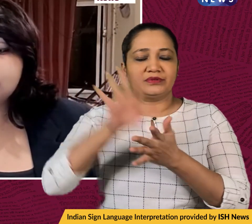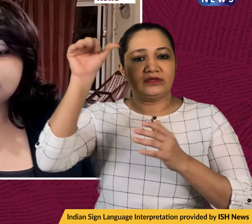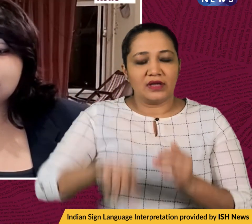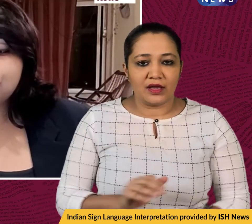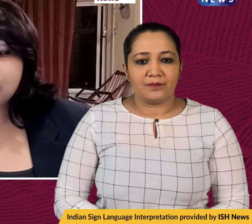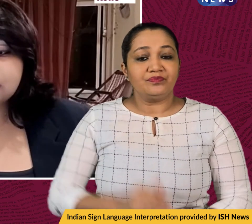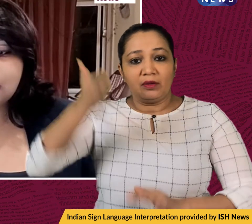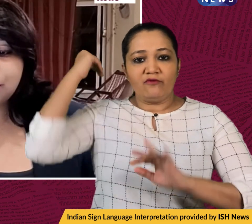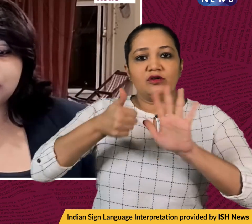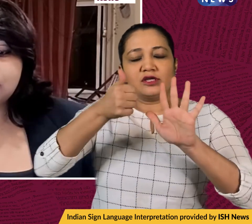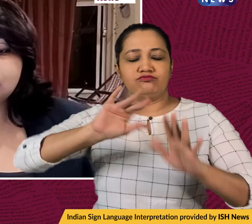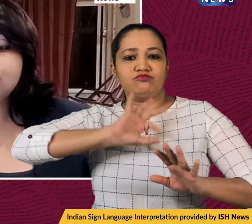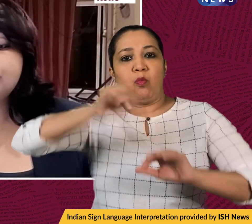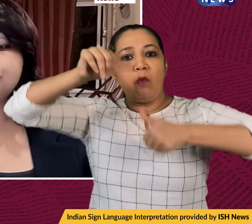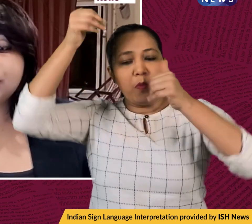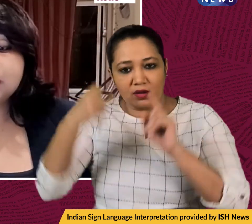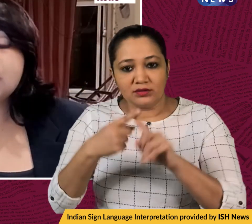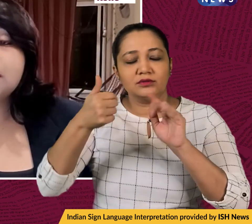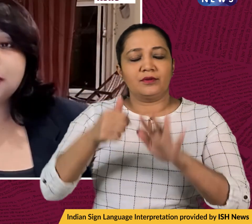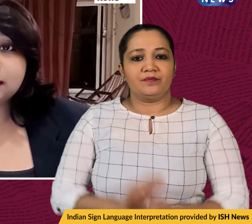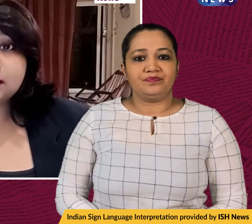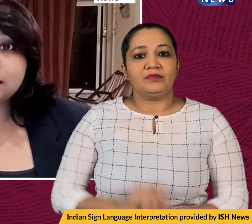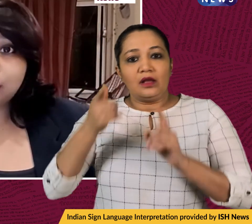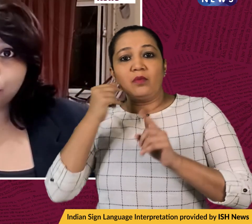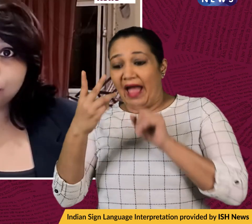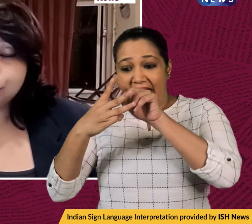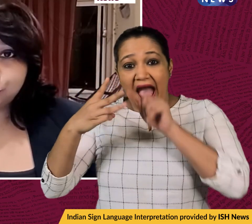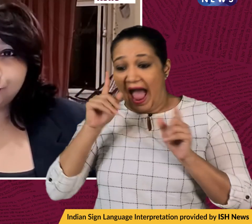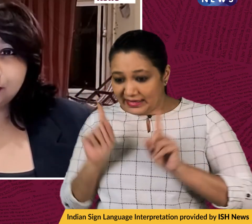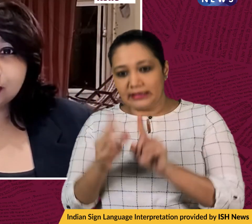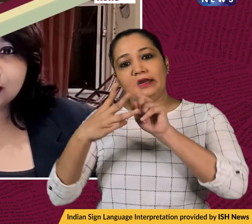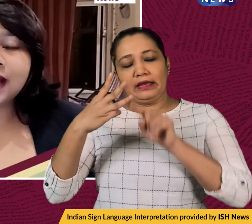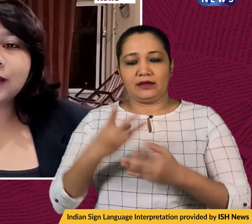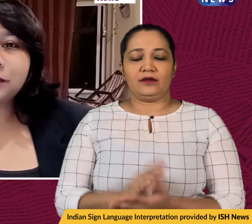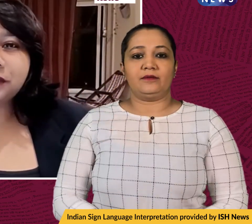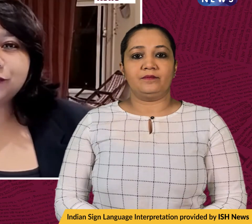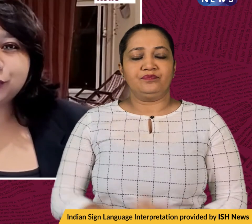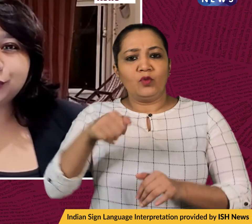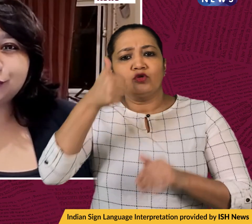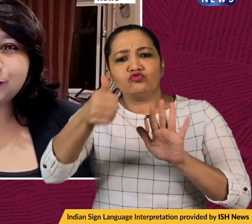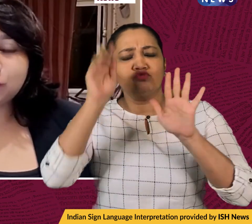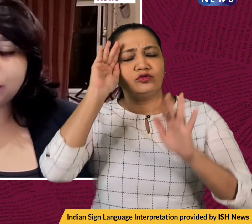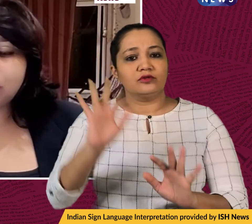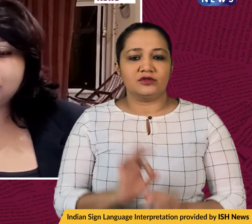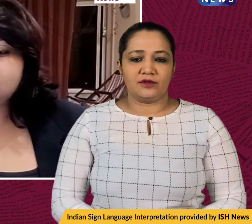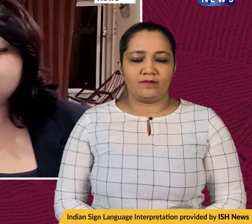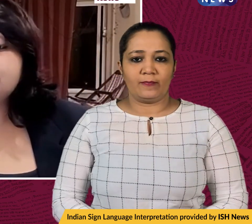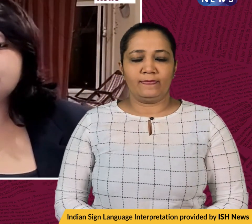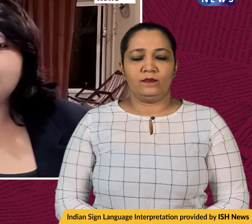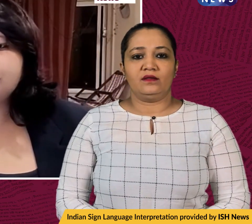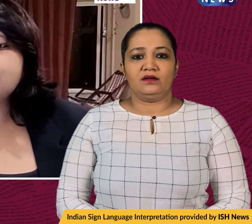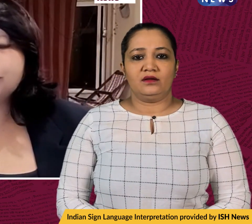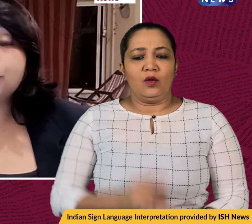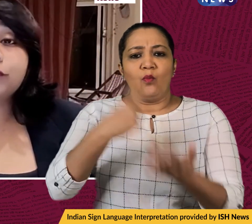has won 6 Grand Slam titles, including 3 mixed double trophies. And one piece of good news before we wrap up this